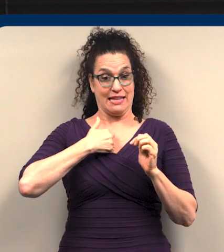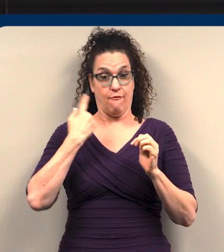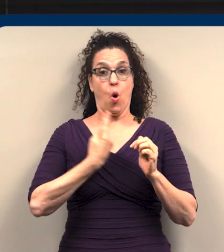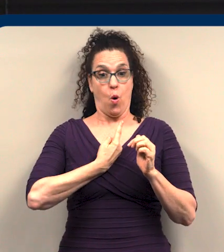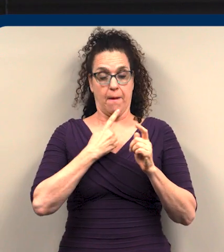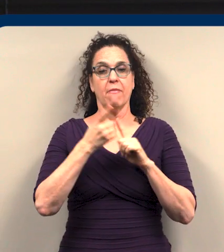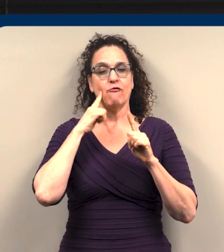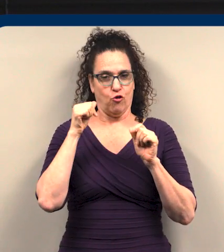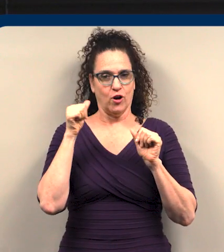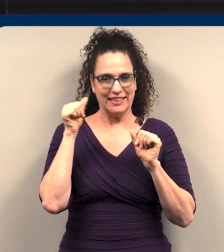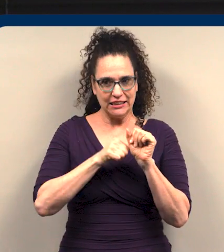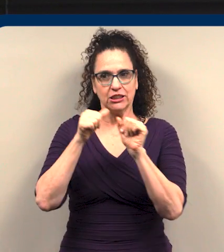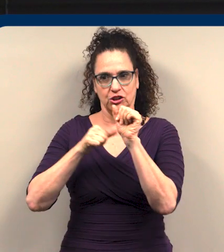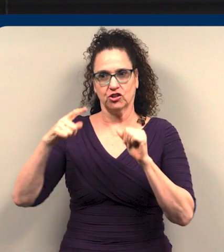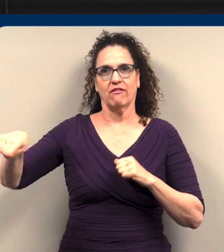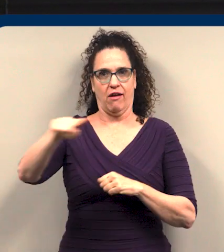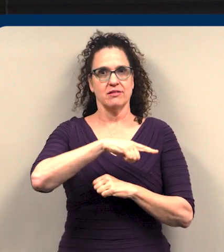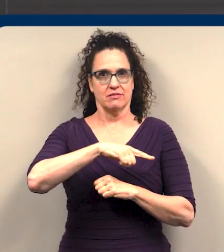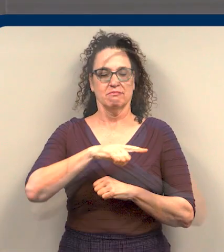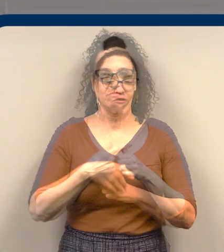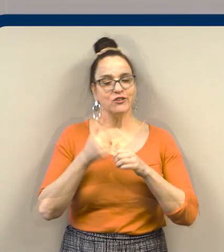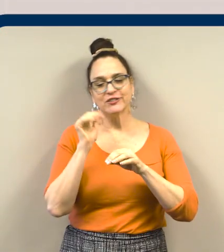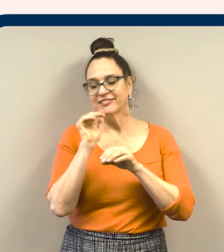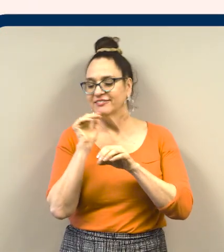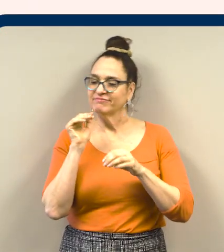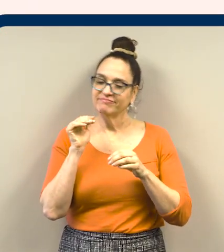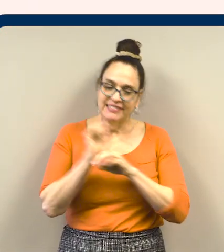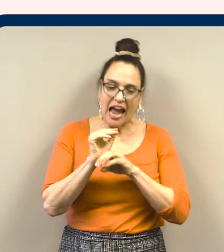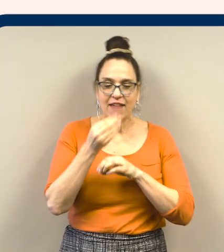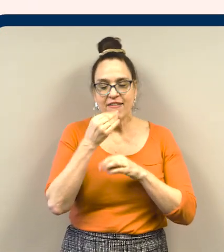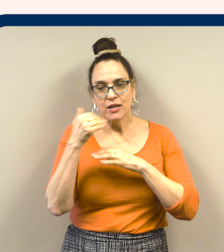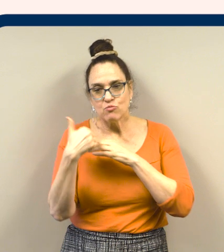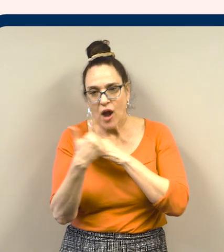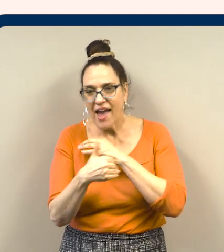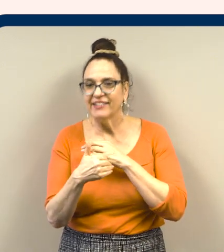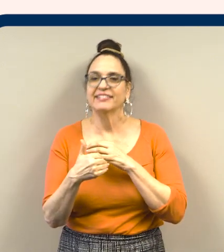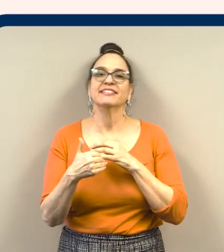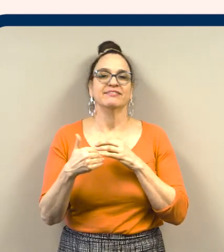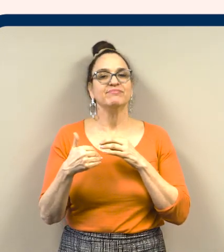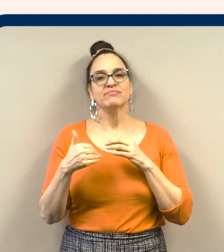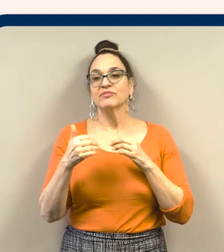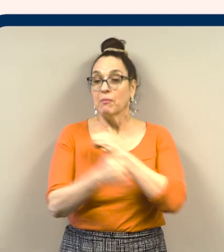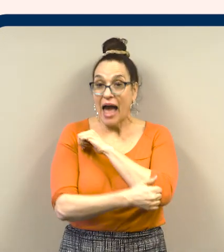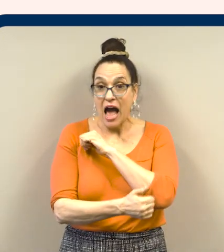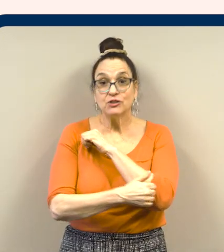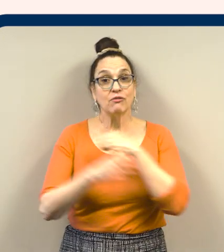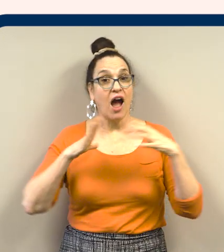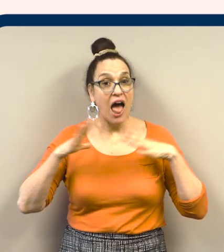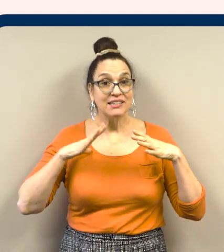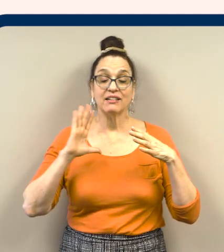for ourselves, but for each other. We hope this video has given you a strong foundation